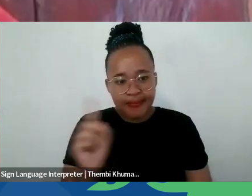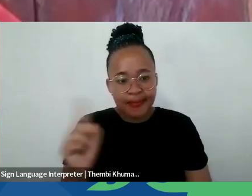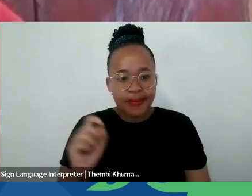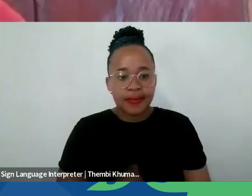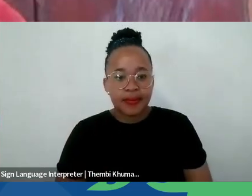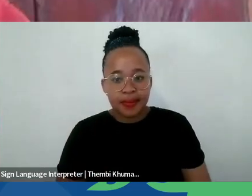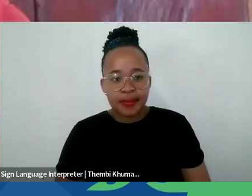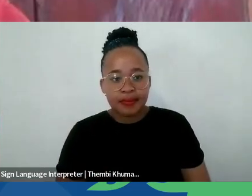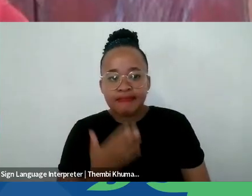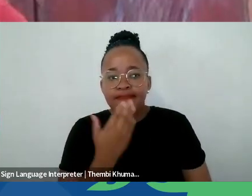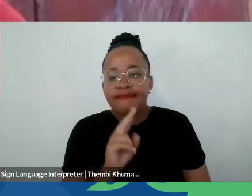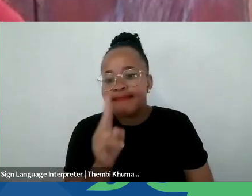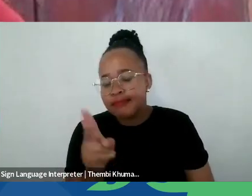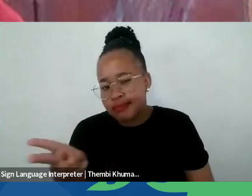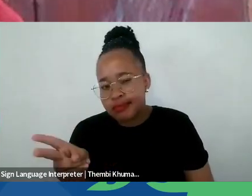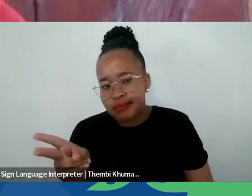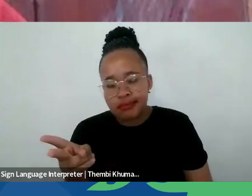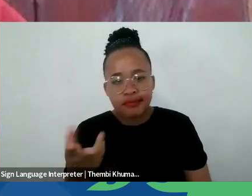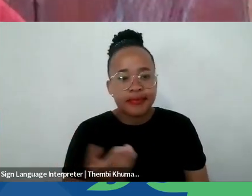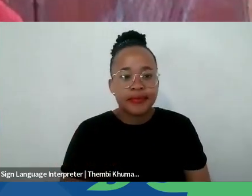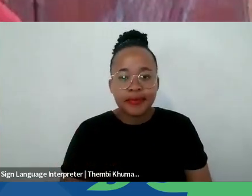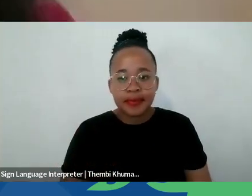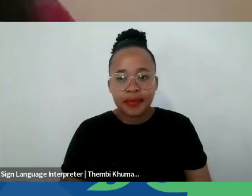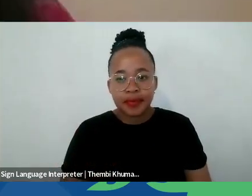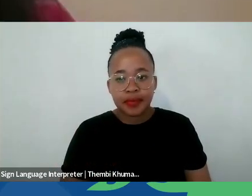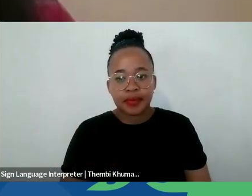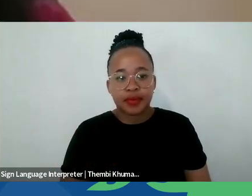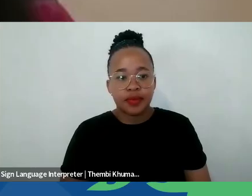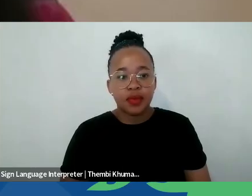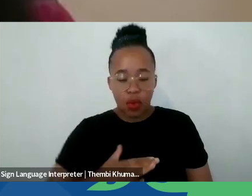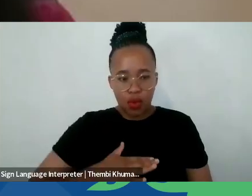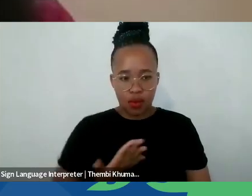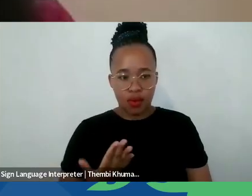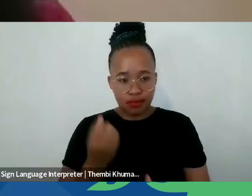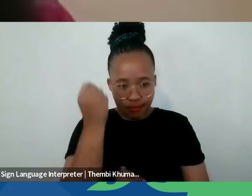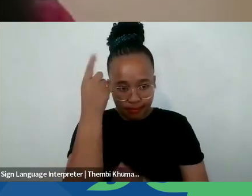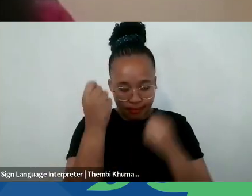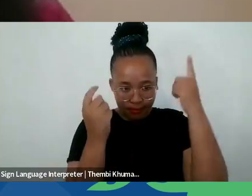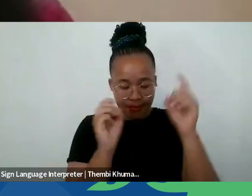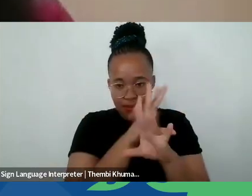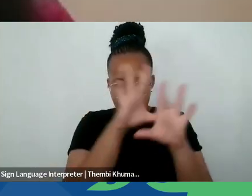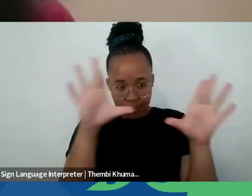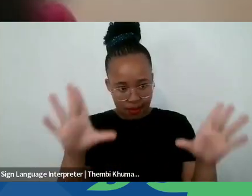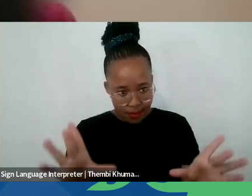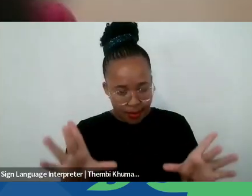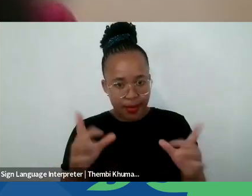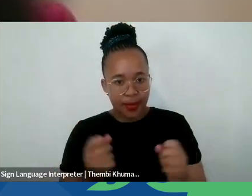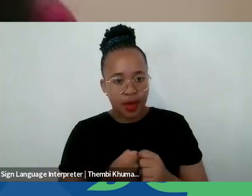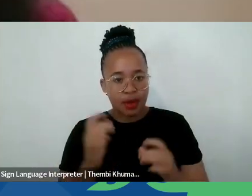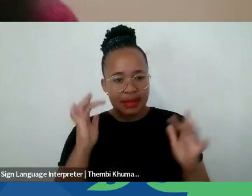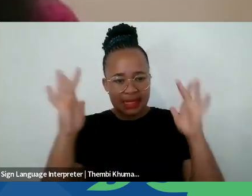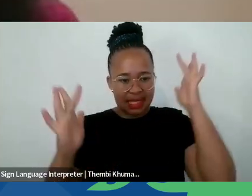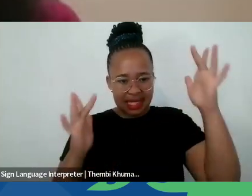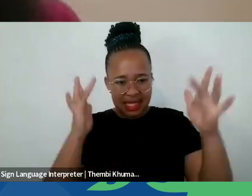Would you kindly repeat? I'm not sure I got it. So I'm just trying to understand what was the stigma in relation